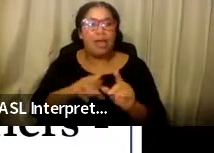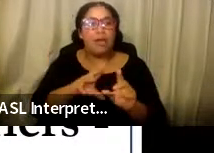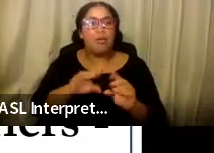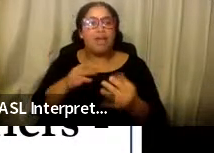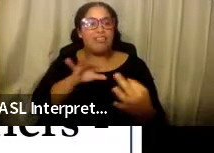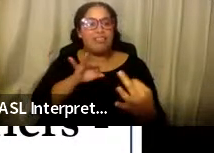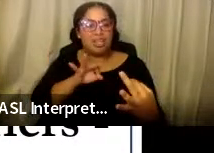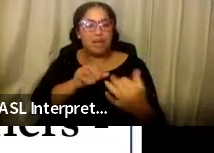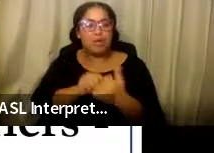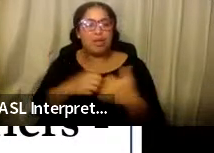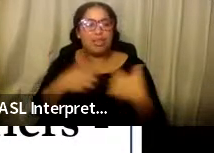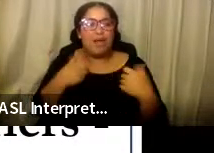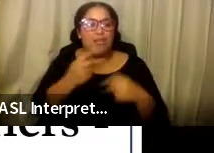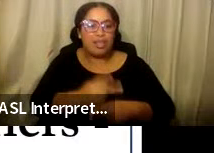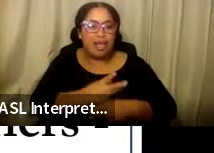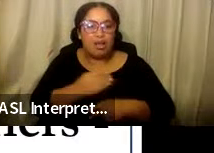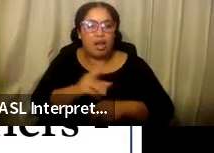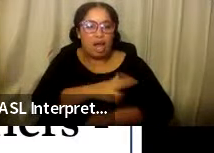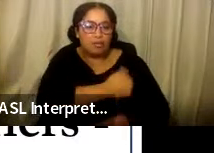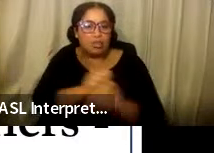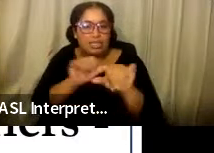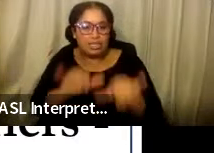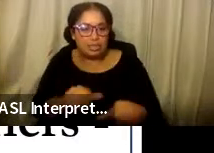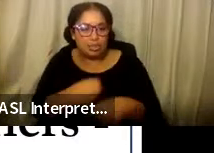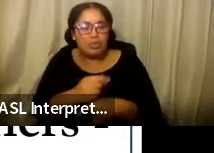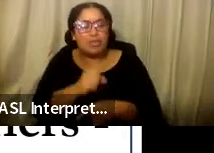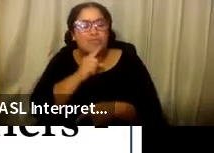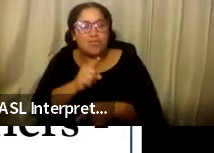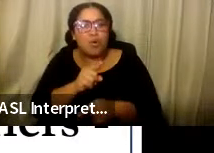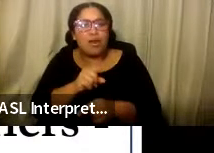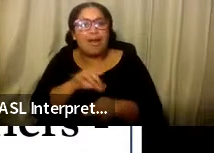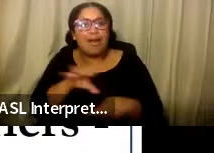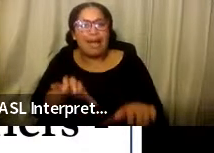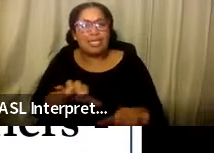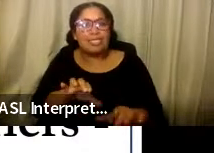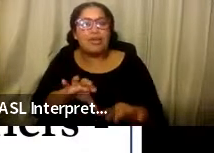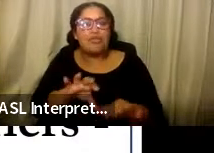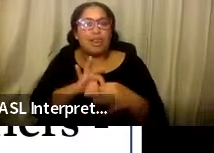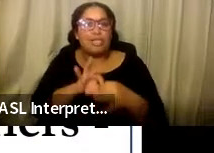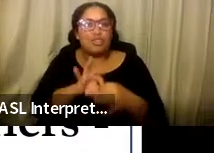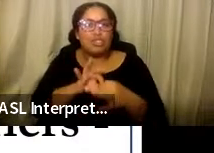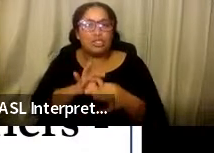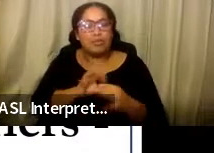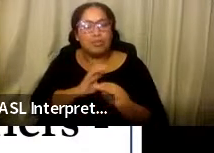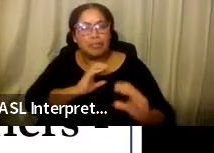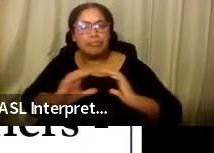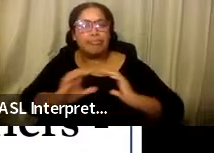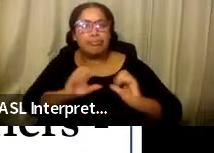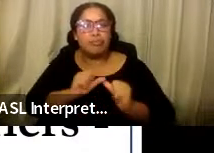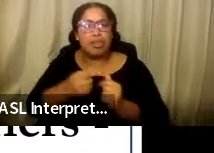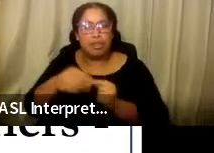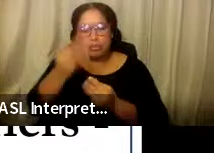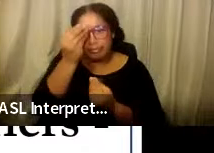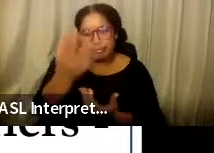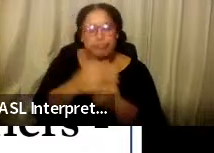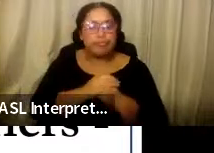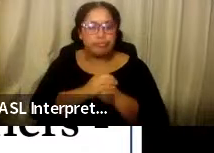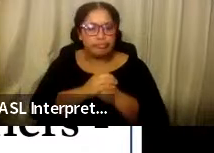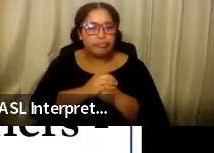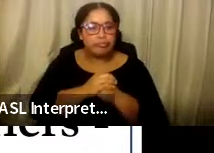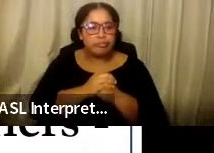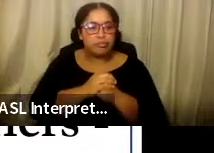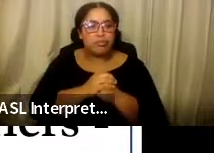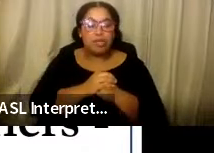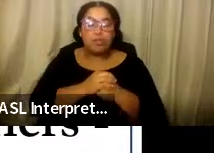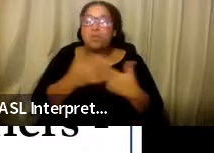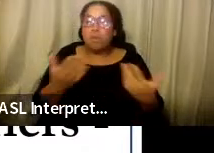systems when problems are reported. So we're trying to maintain those active relationships with the health system. So there's things,